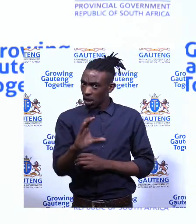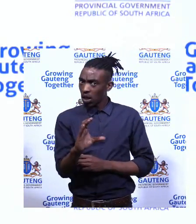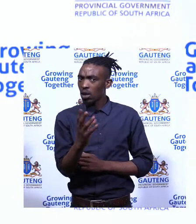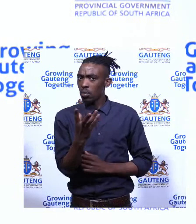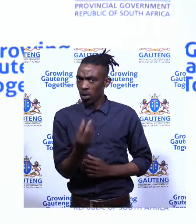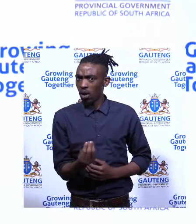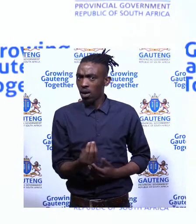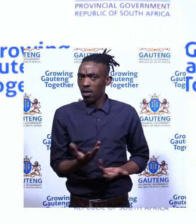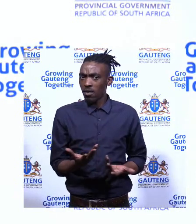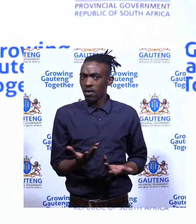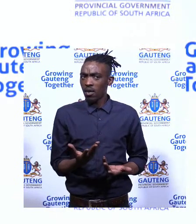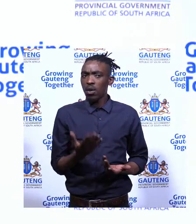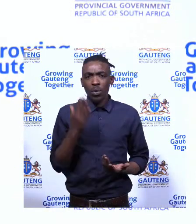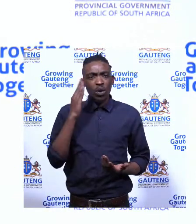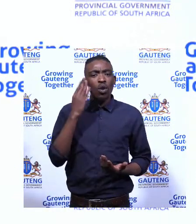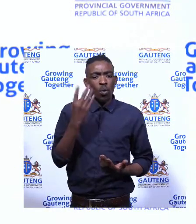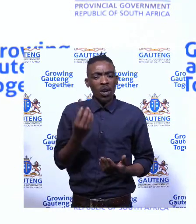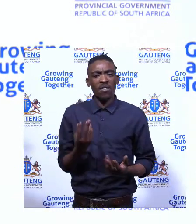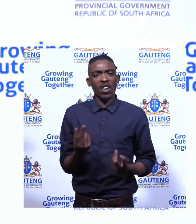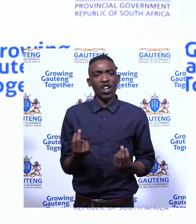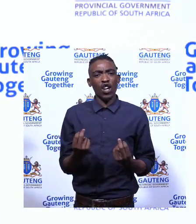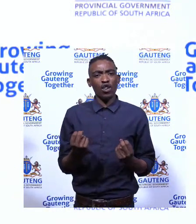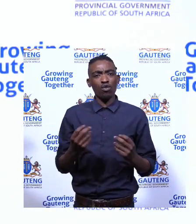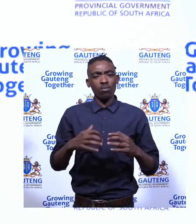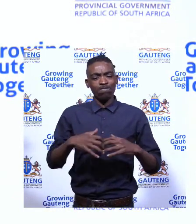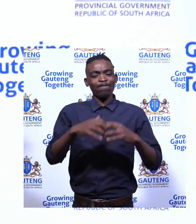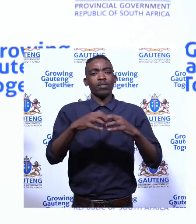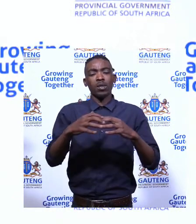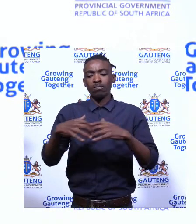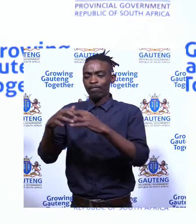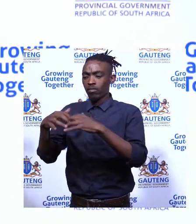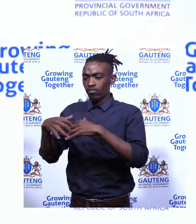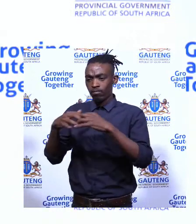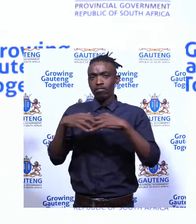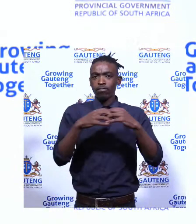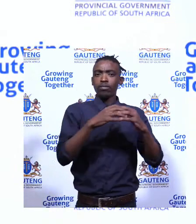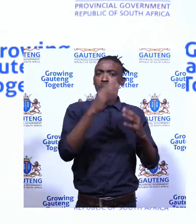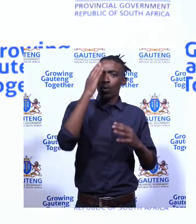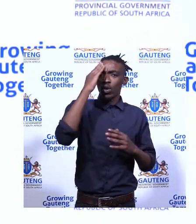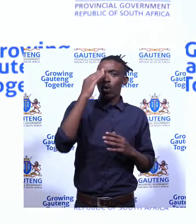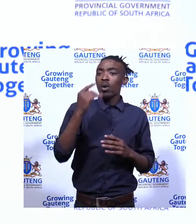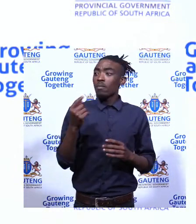structure, then a new structure should be in those places, because then continually we